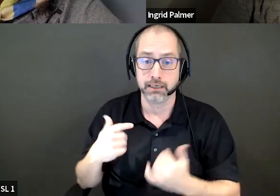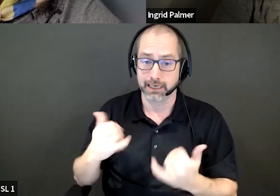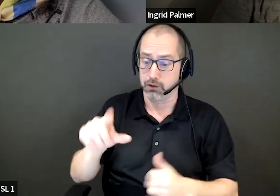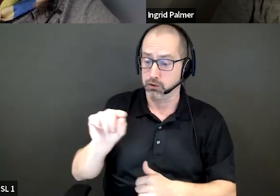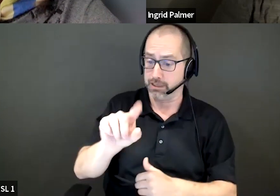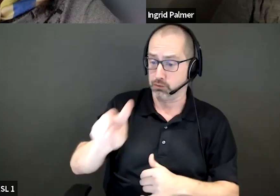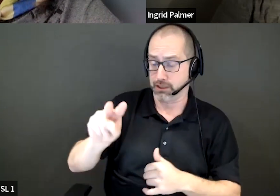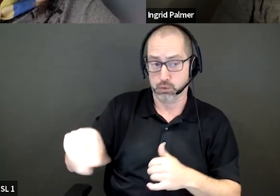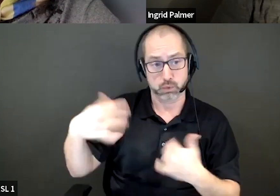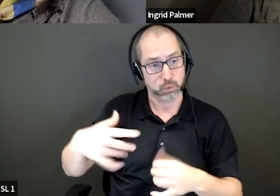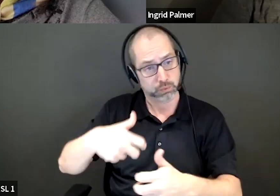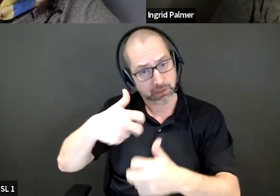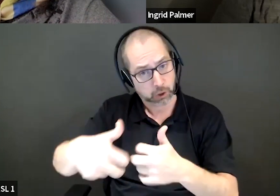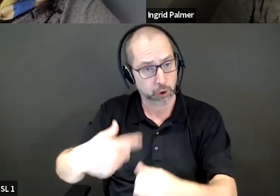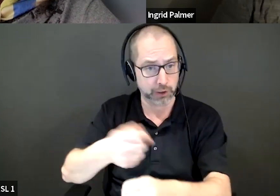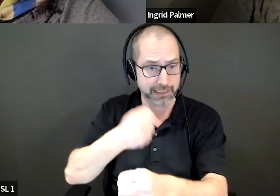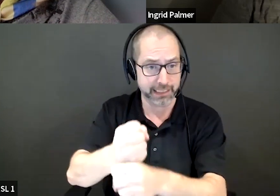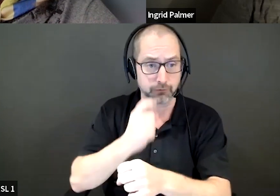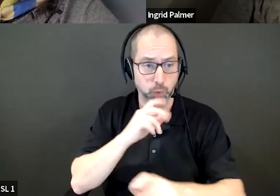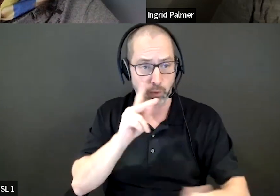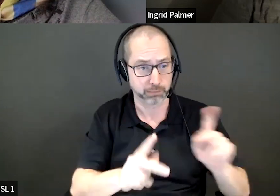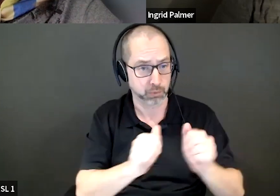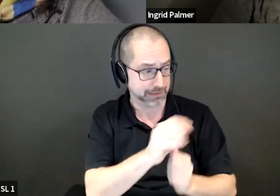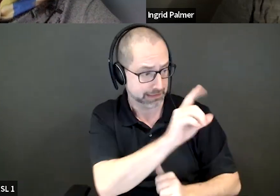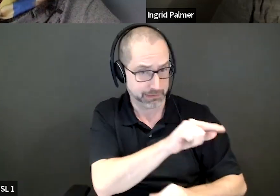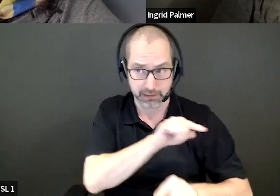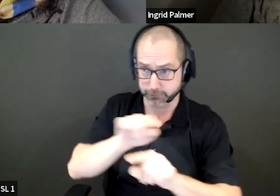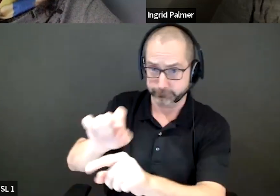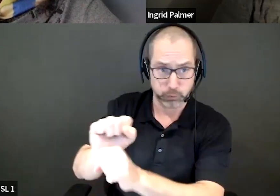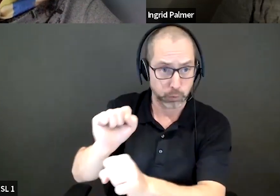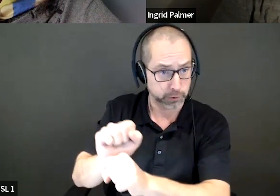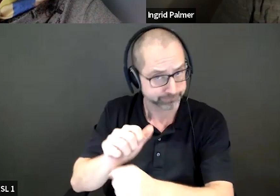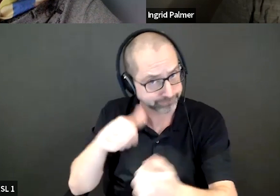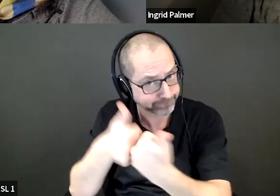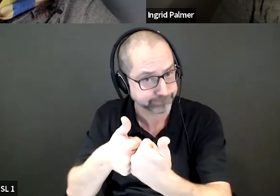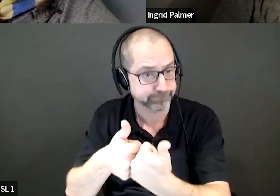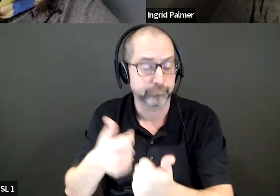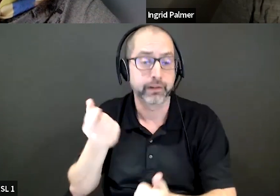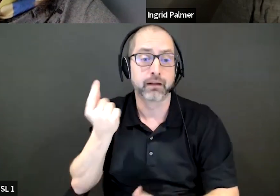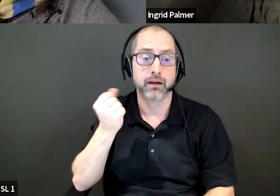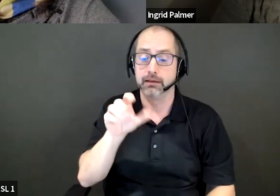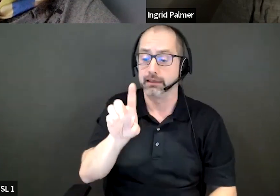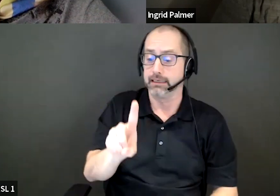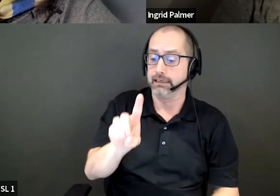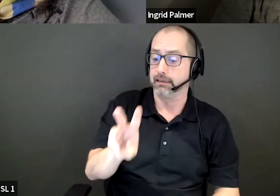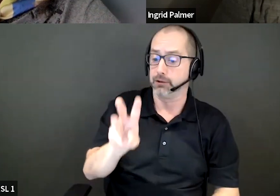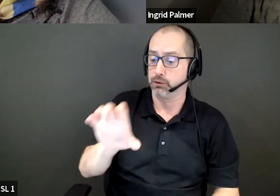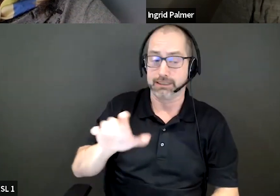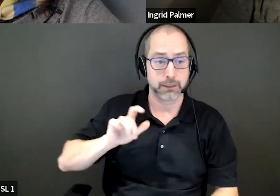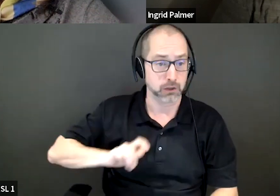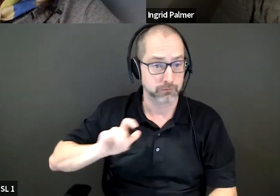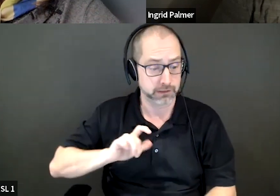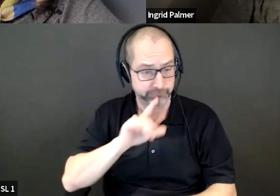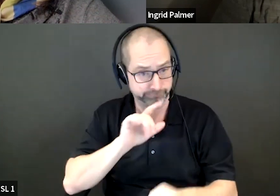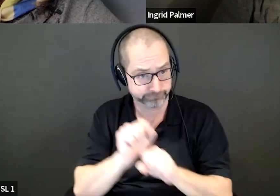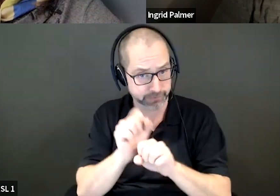challenging year for the employment of persons with disabilities, the DWC conference is importantly focused on